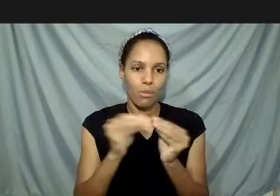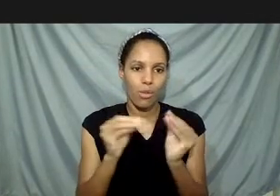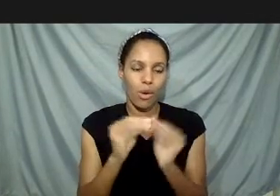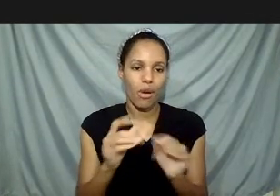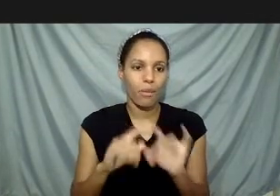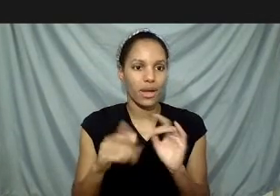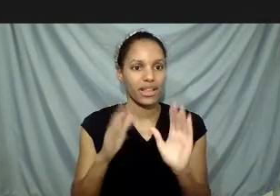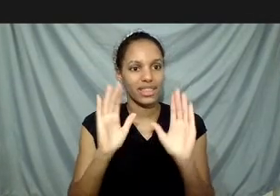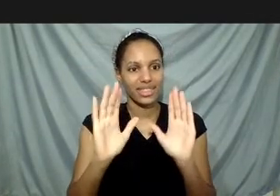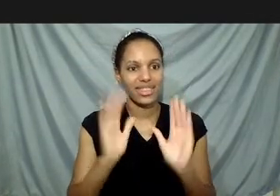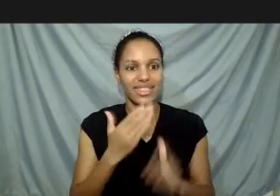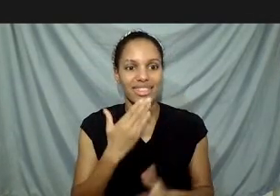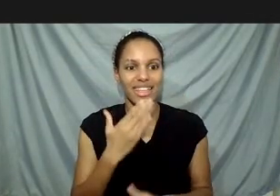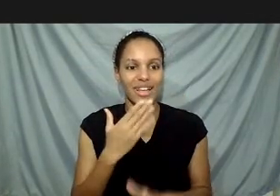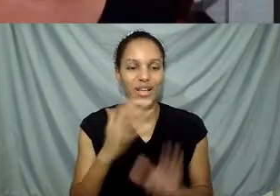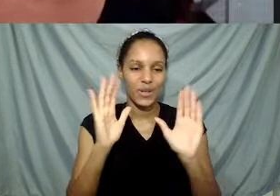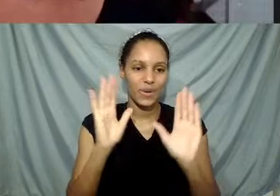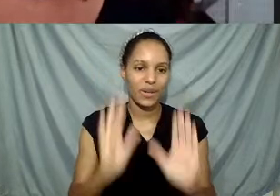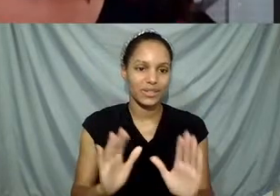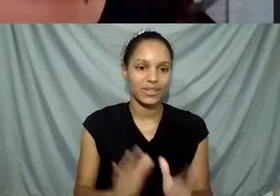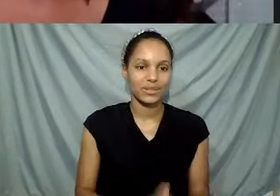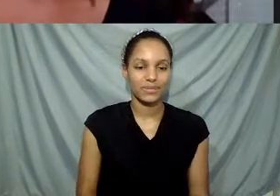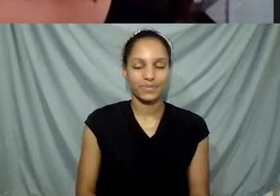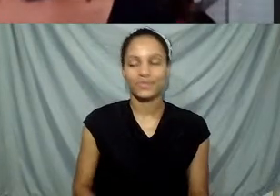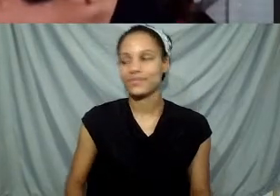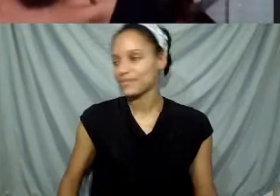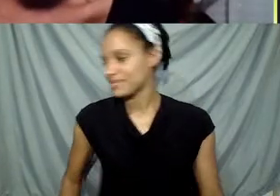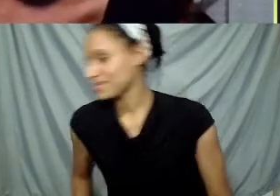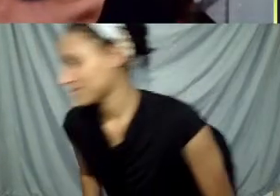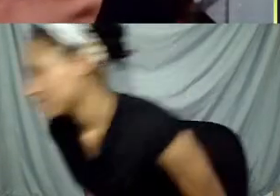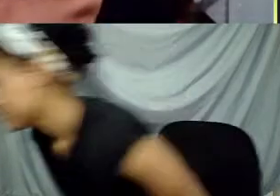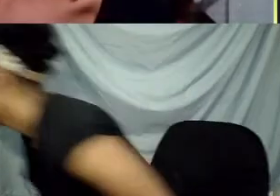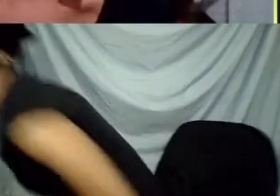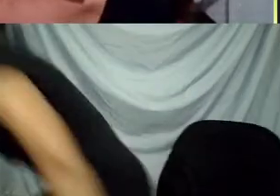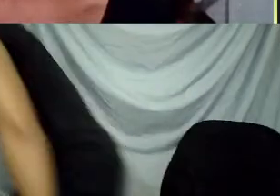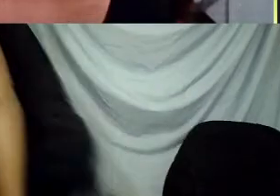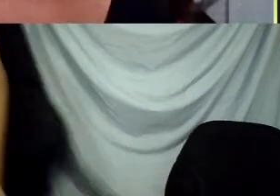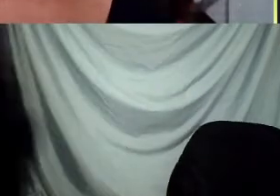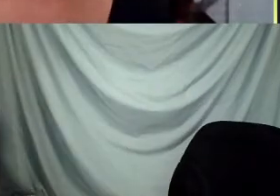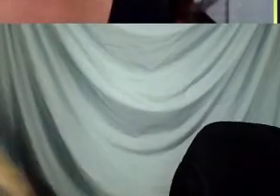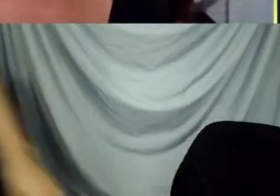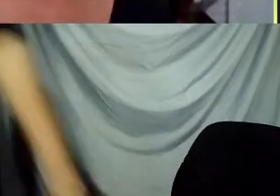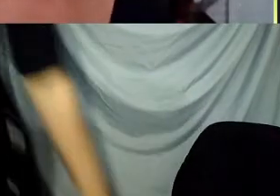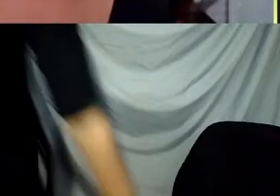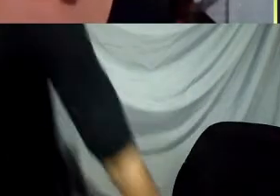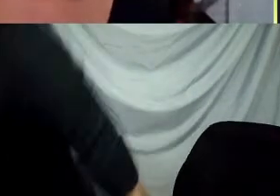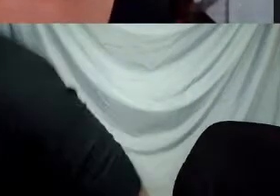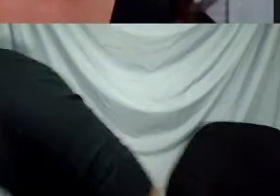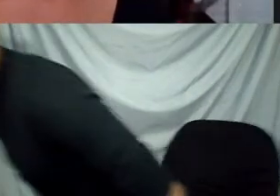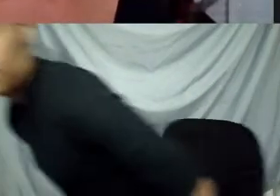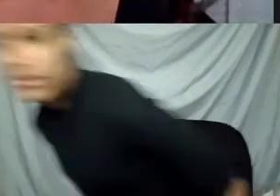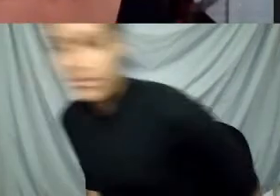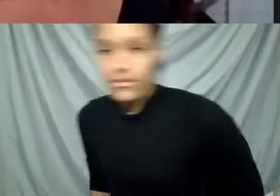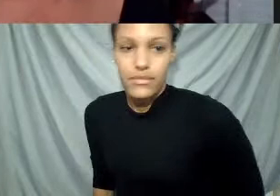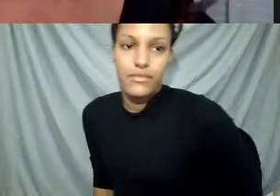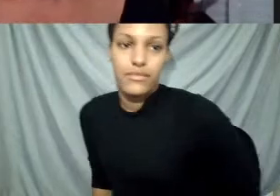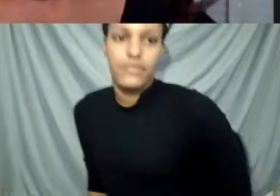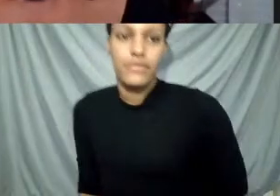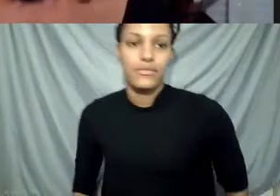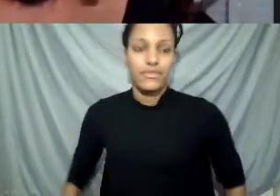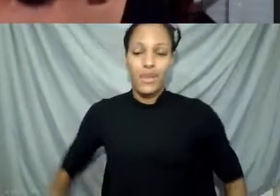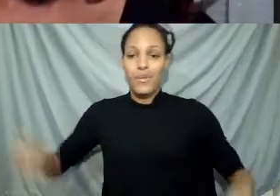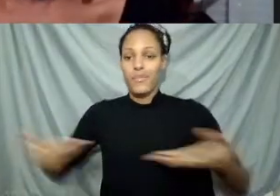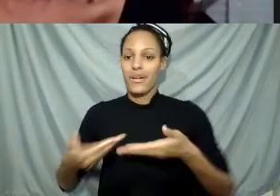you. Oh, welcome again, Brother Iega. Hey, Sister